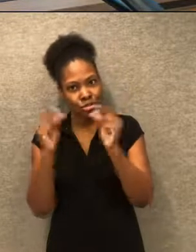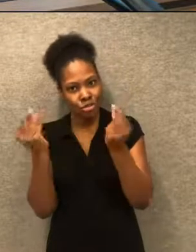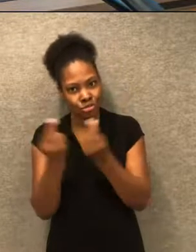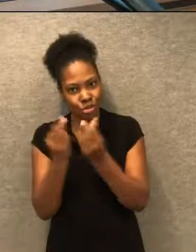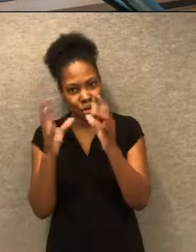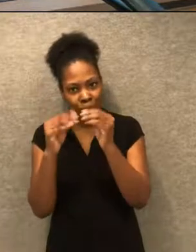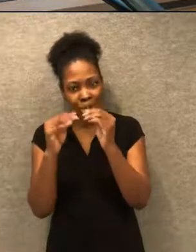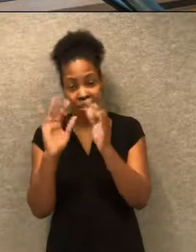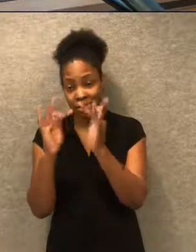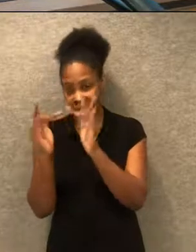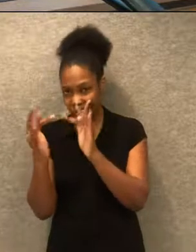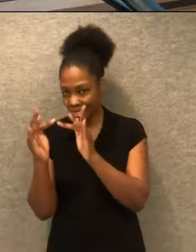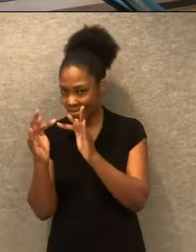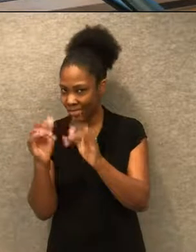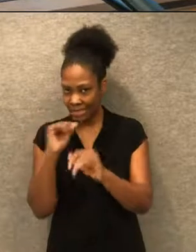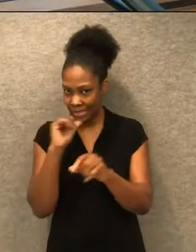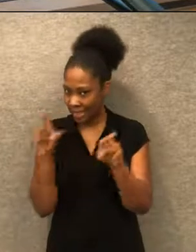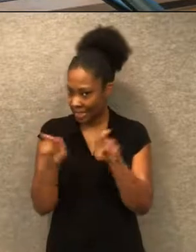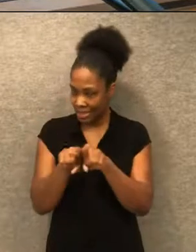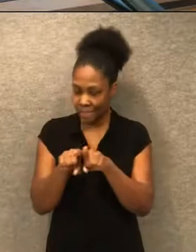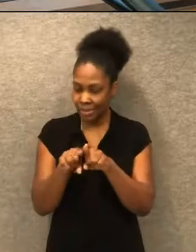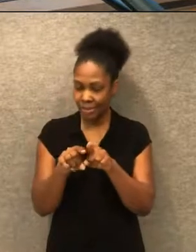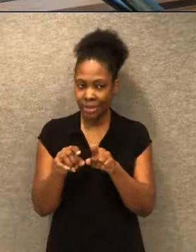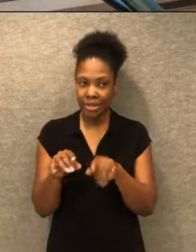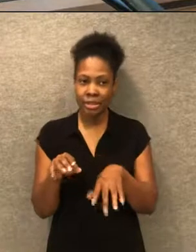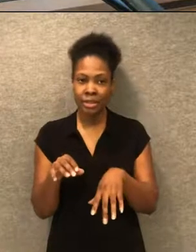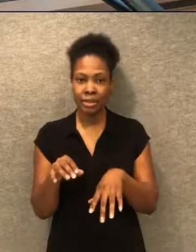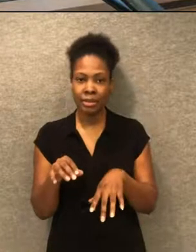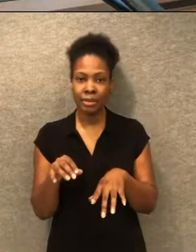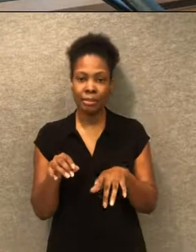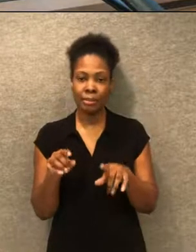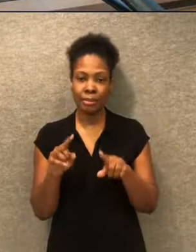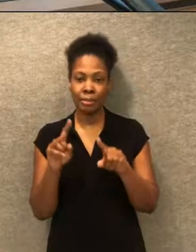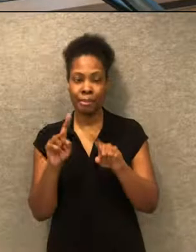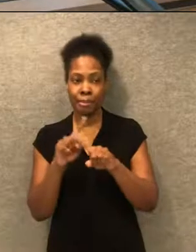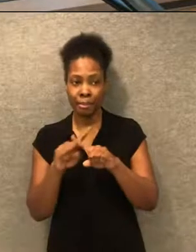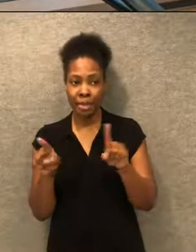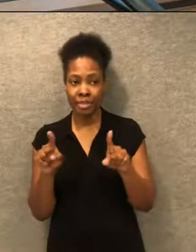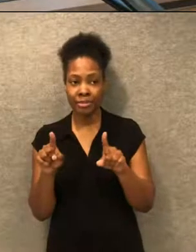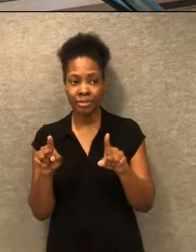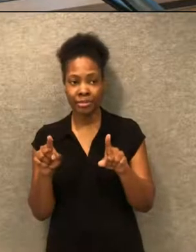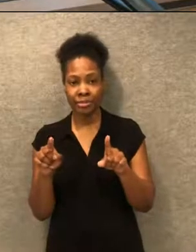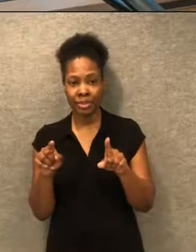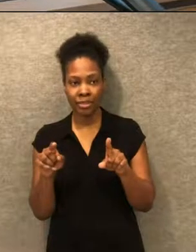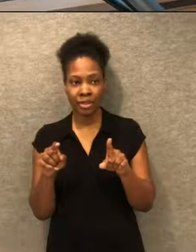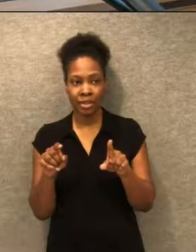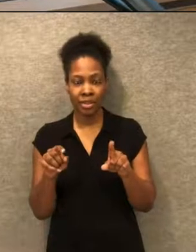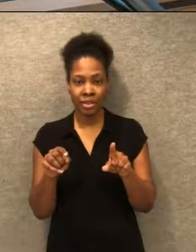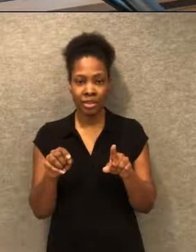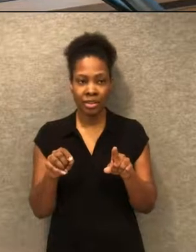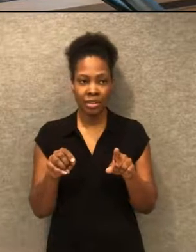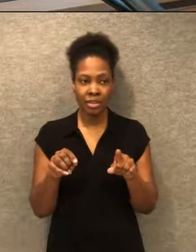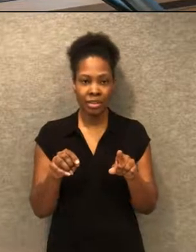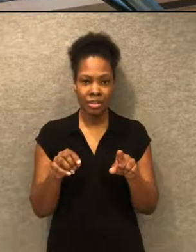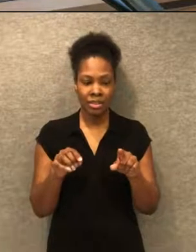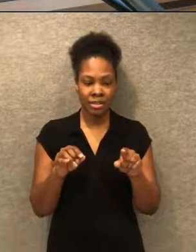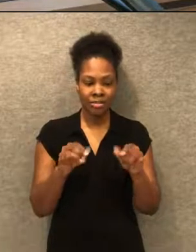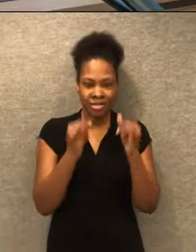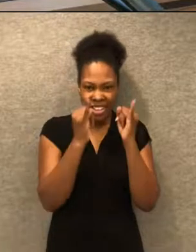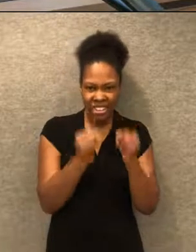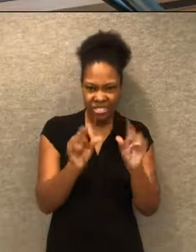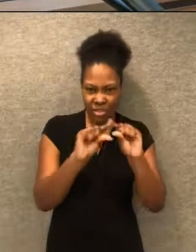same, as Dr. Thomas can probably agree with, but at least the individual sessions are going very well. You can go